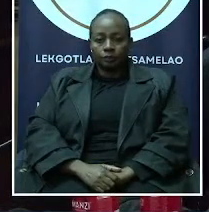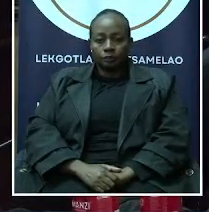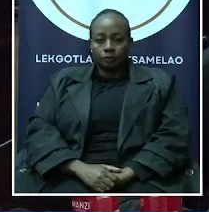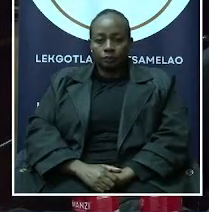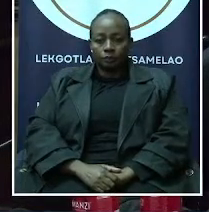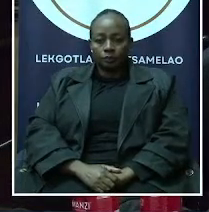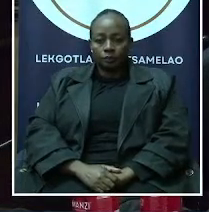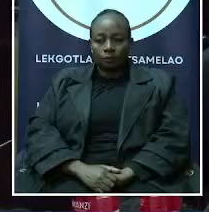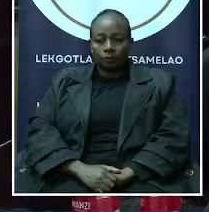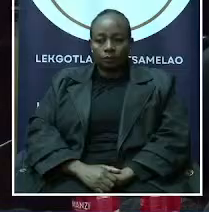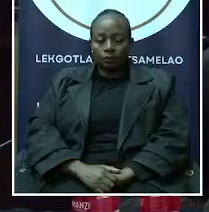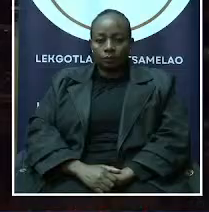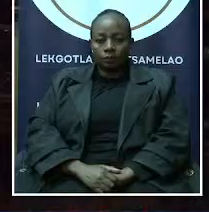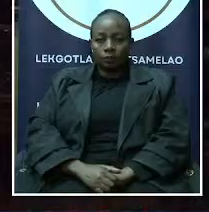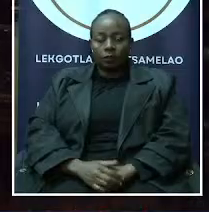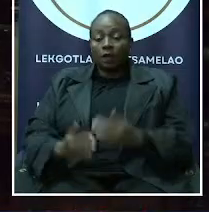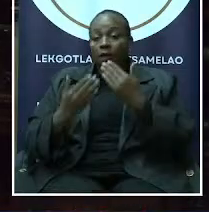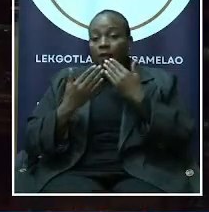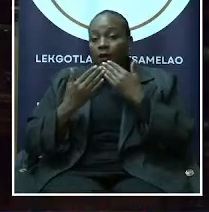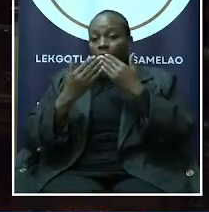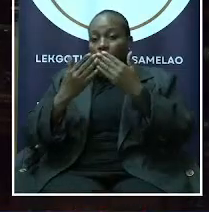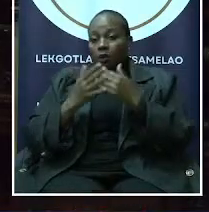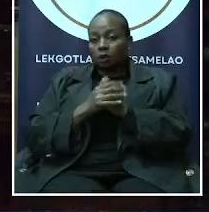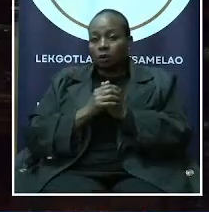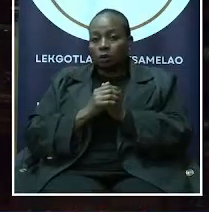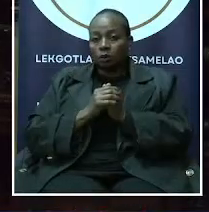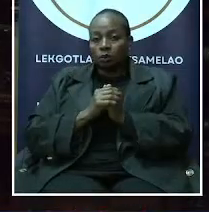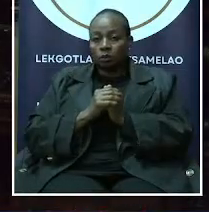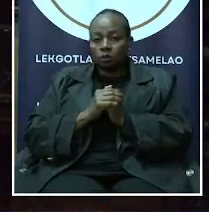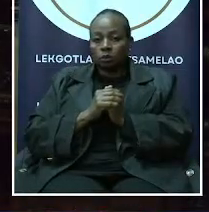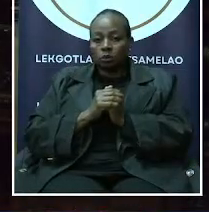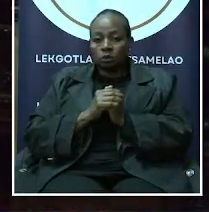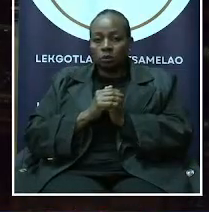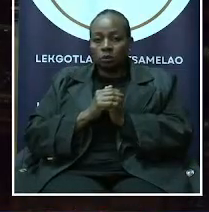You may proceed. Thank you very much.